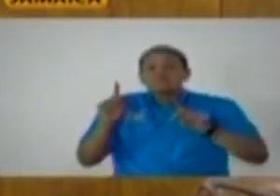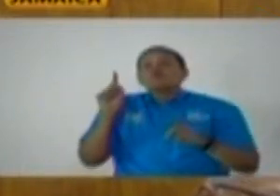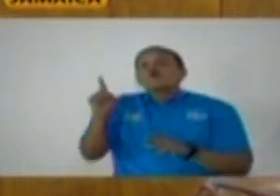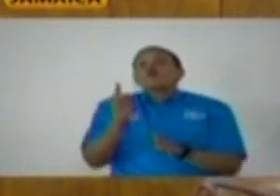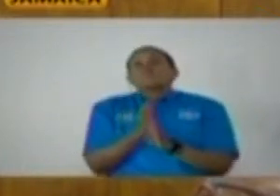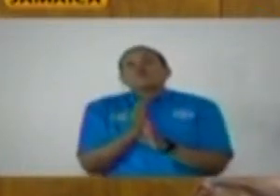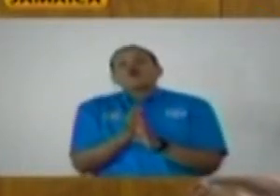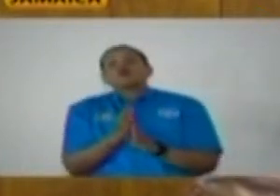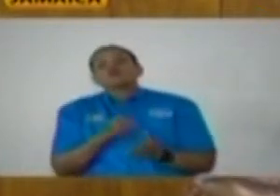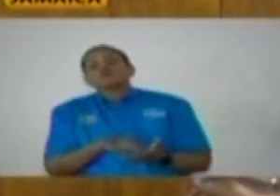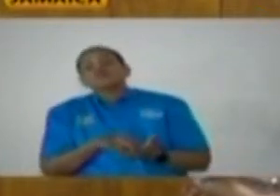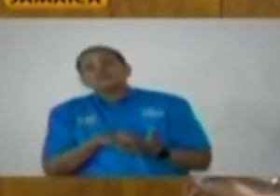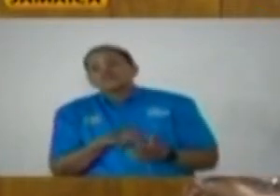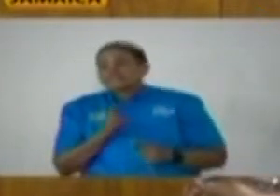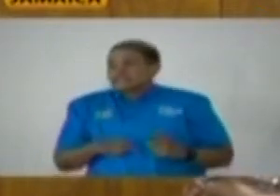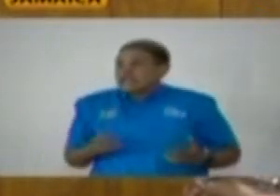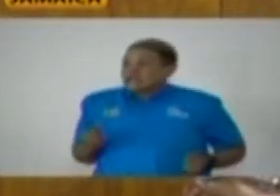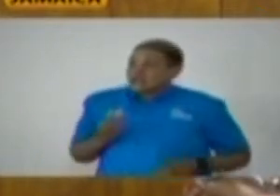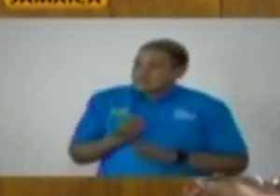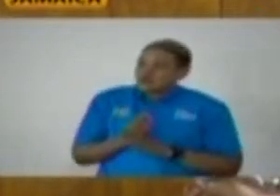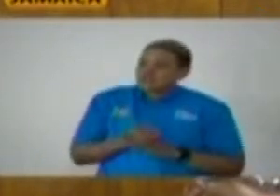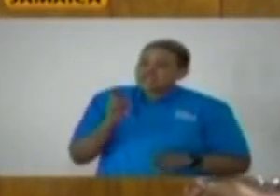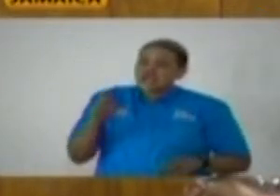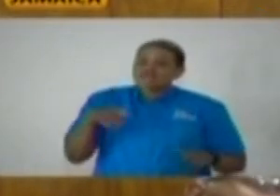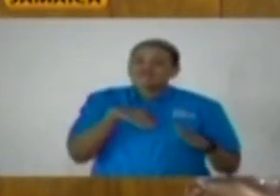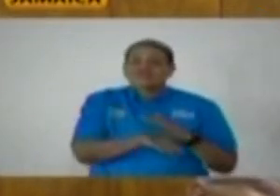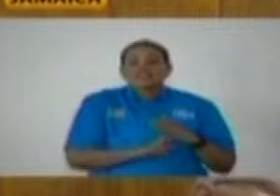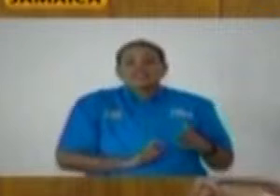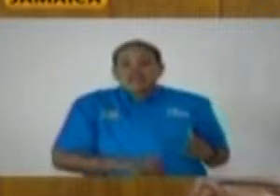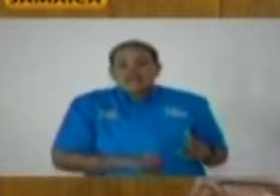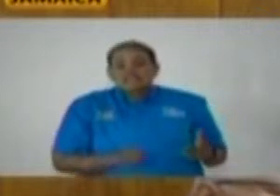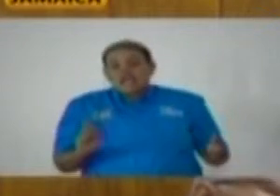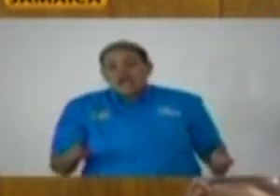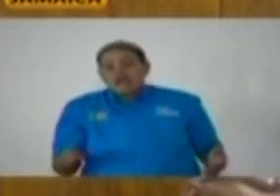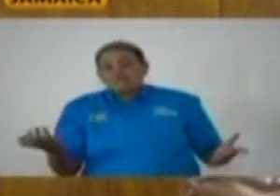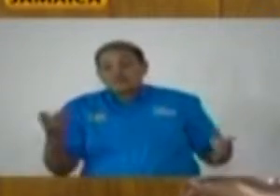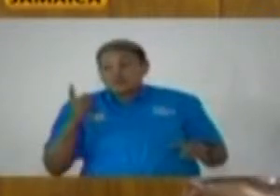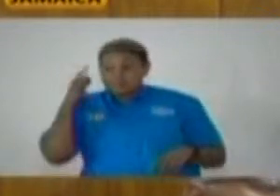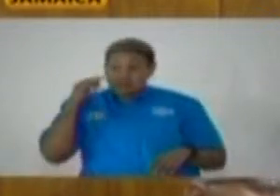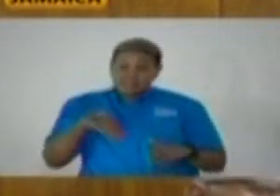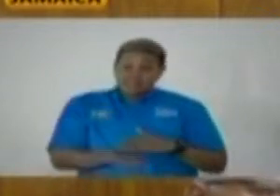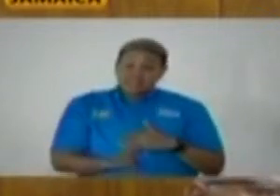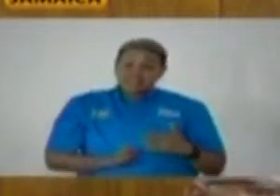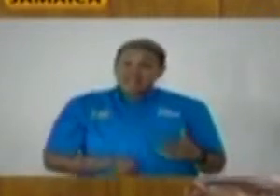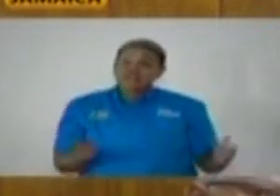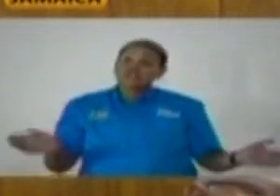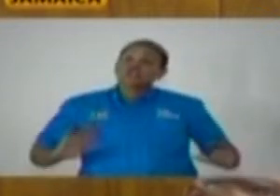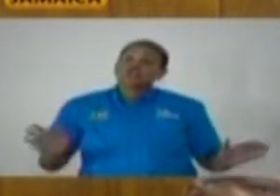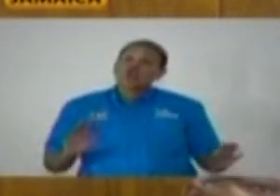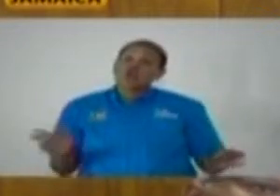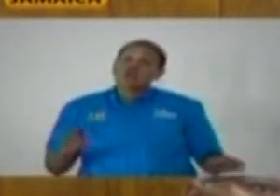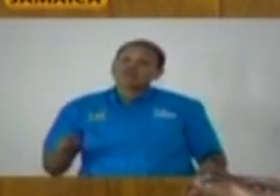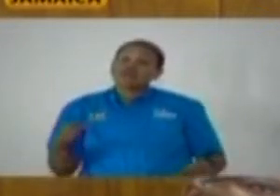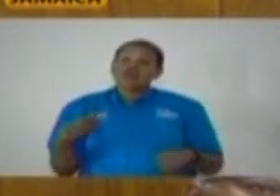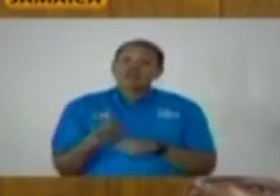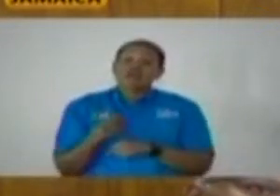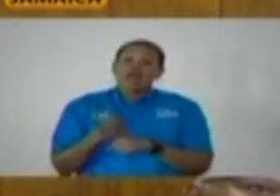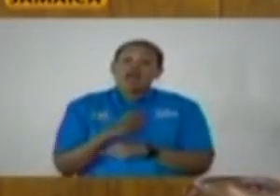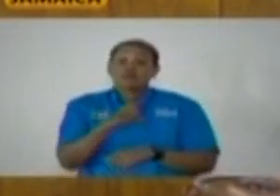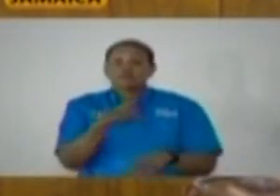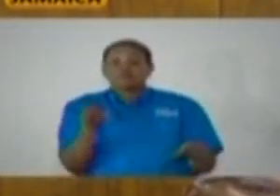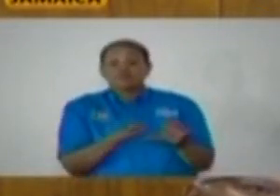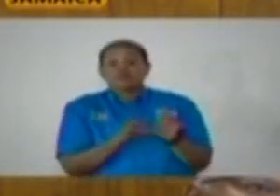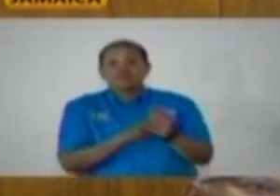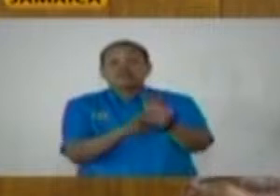stop, them can't get the bus. So they have to go into the taxis. And because you have so much taxis, they are fighting for the